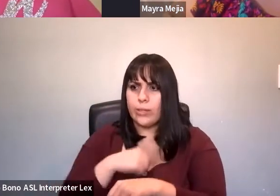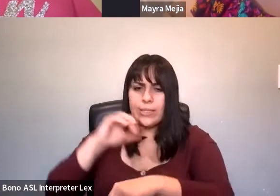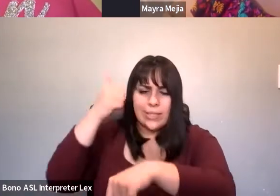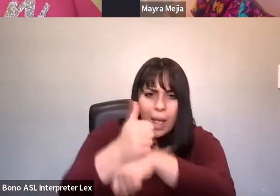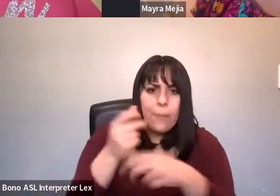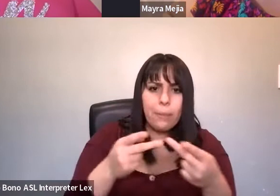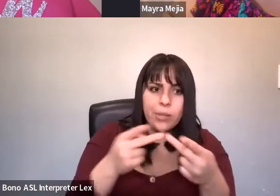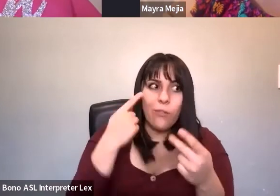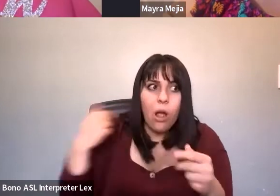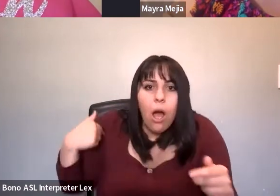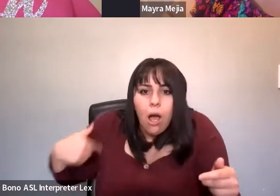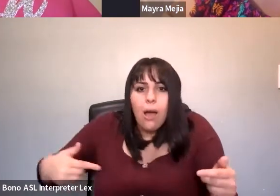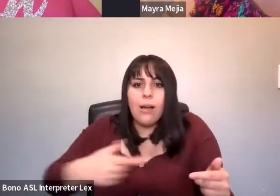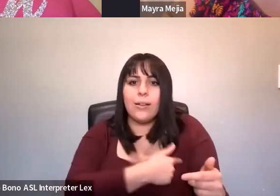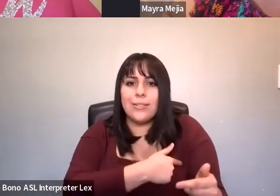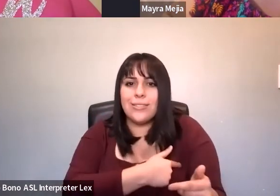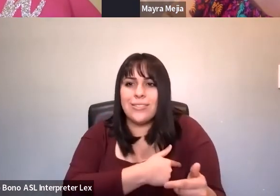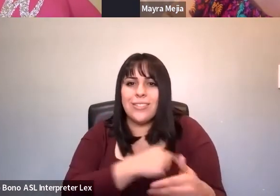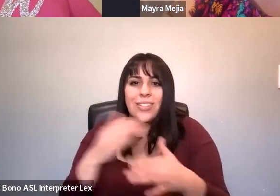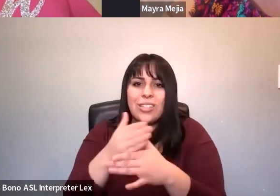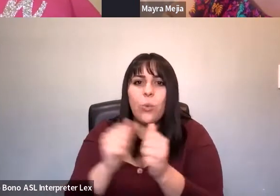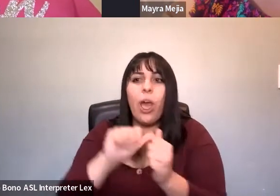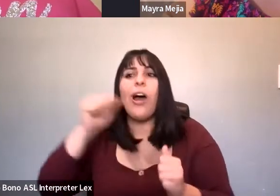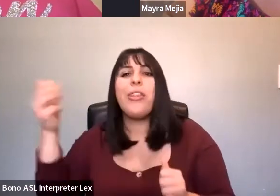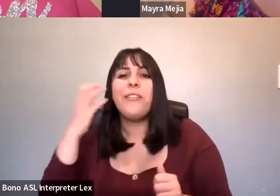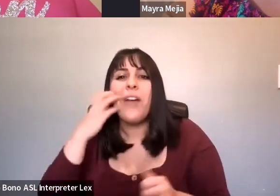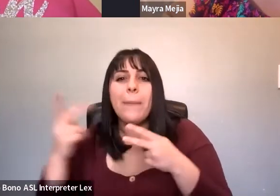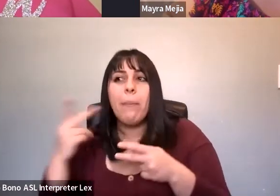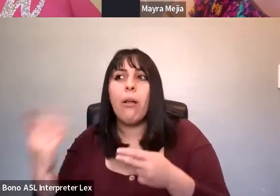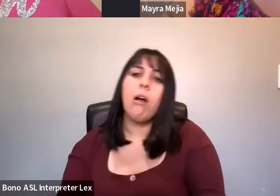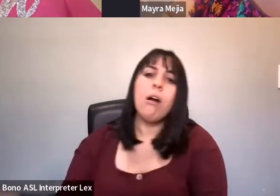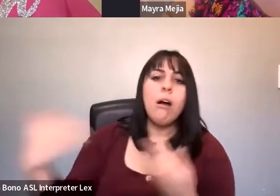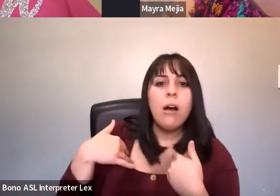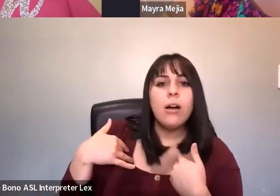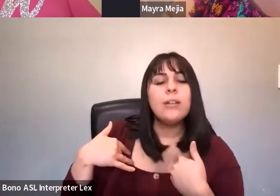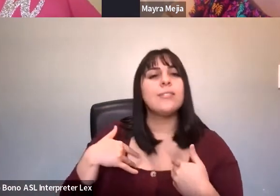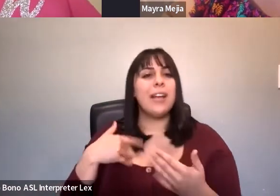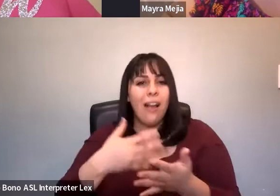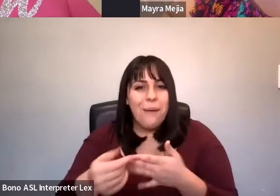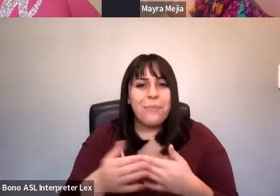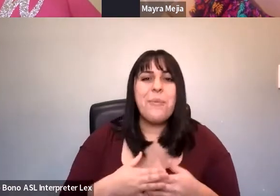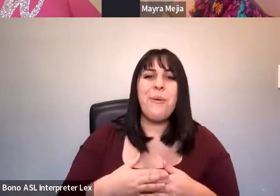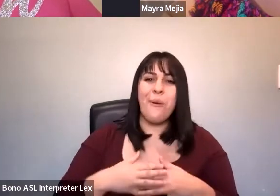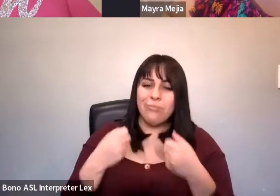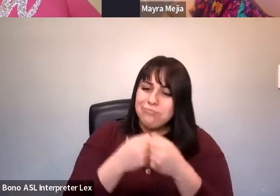other fat people and just feel comfortable and just be able to be ourselves and